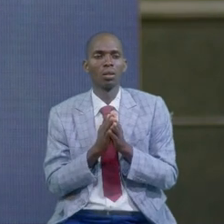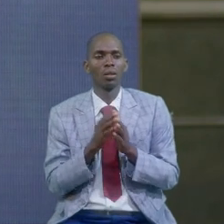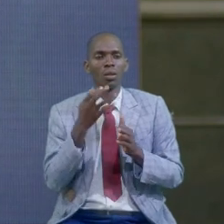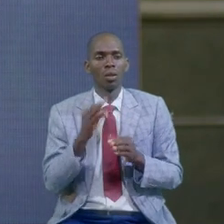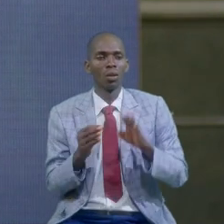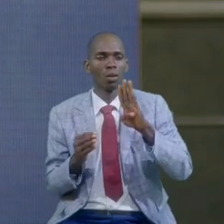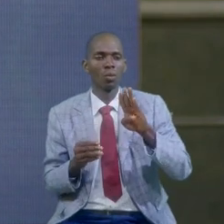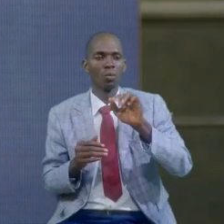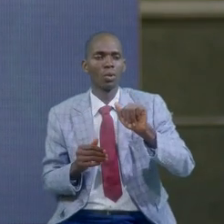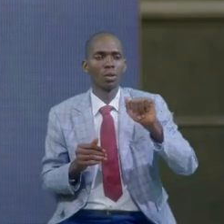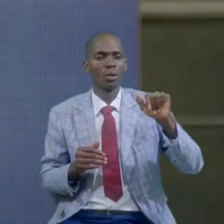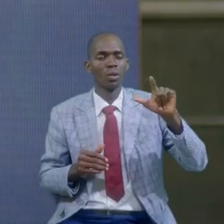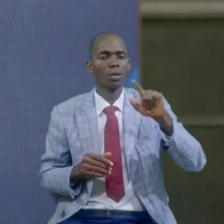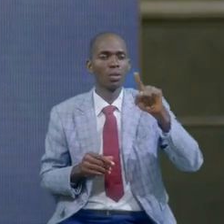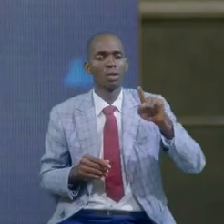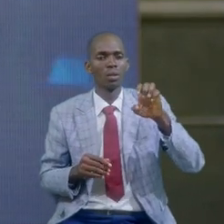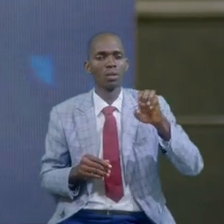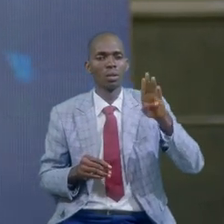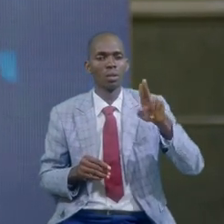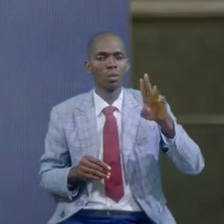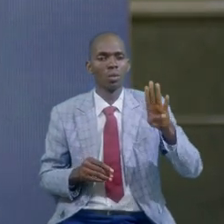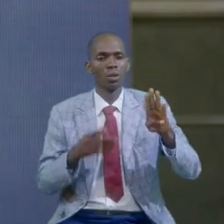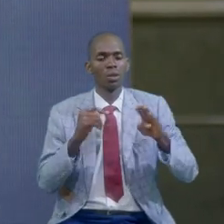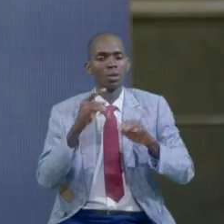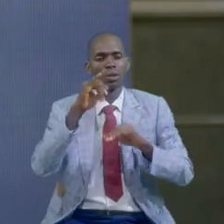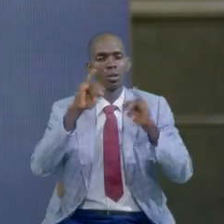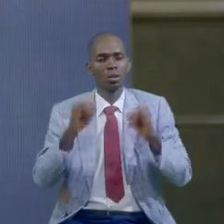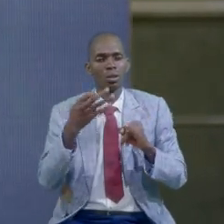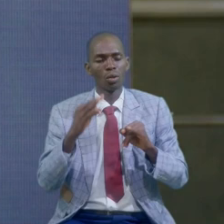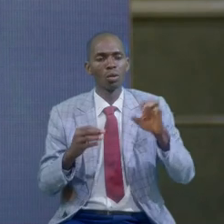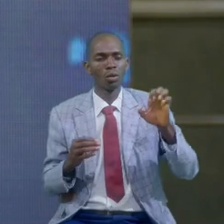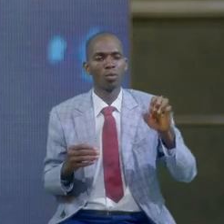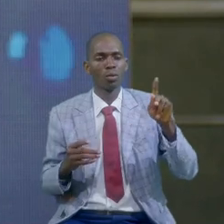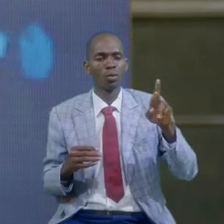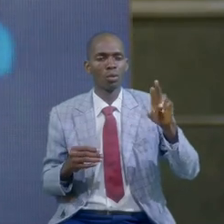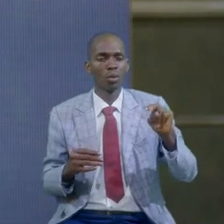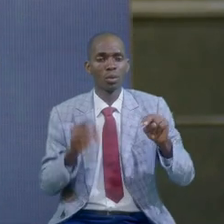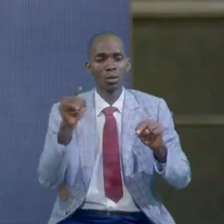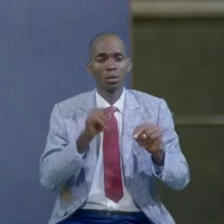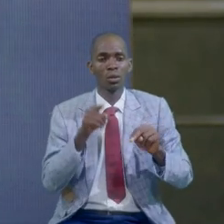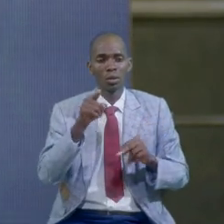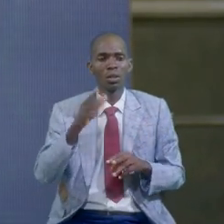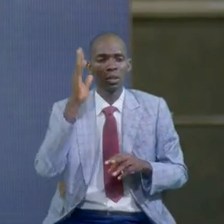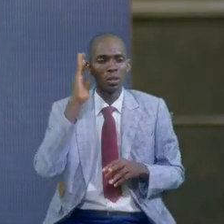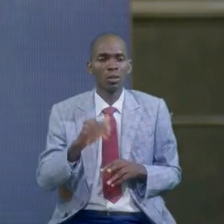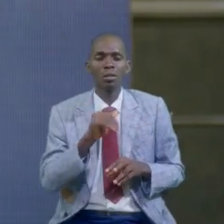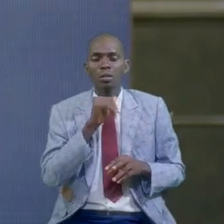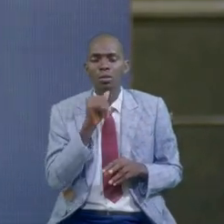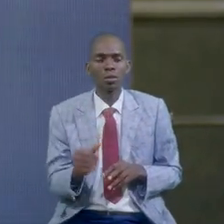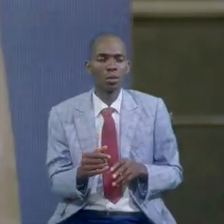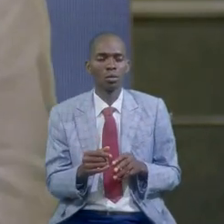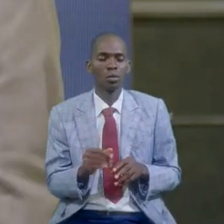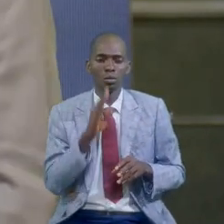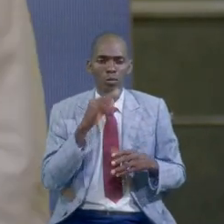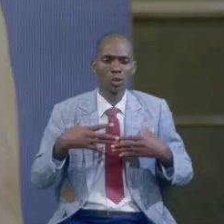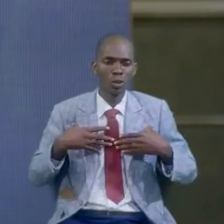the God of Ekron? Therefore thou shalt not come down from